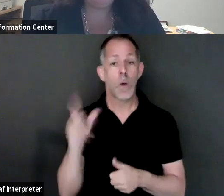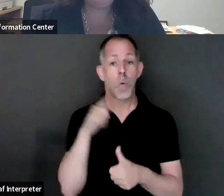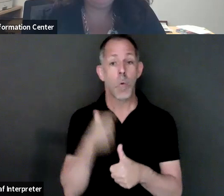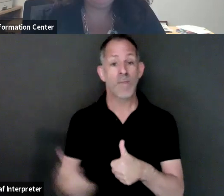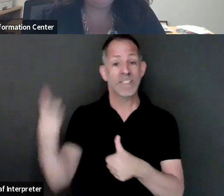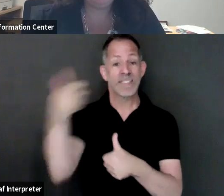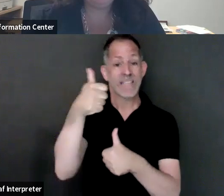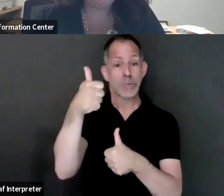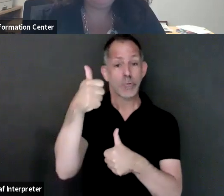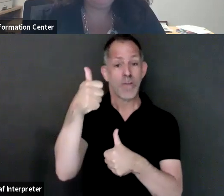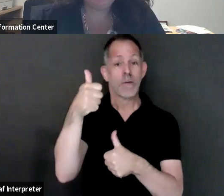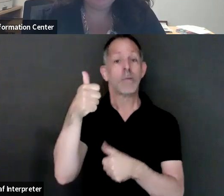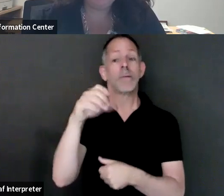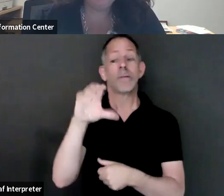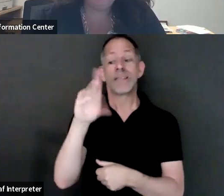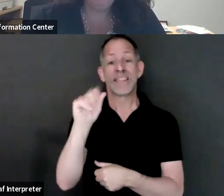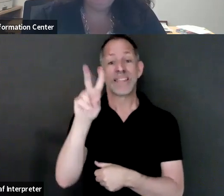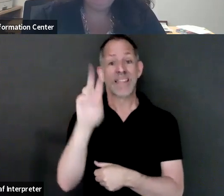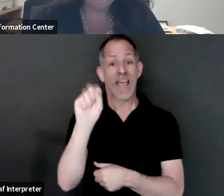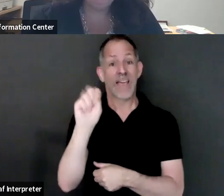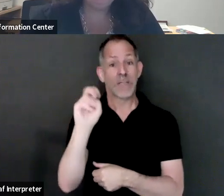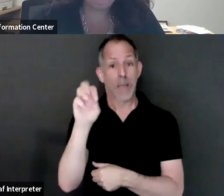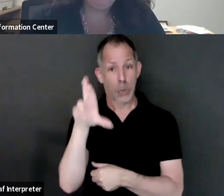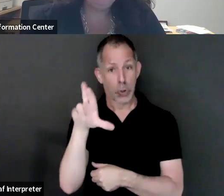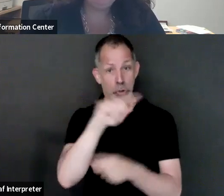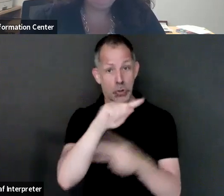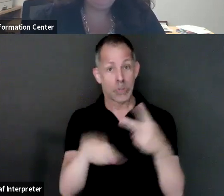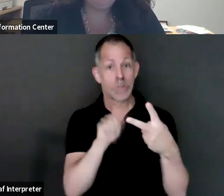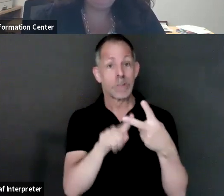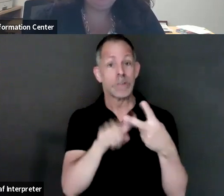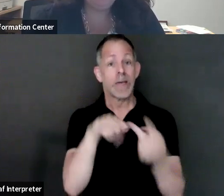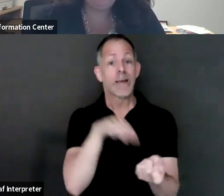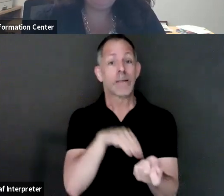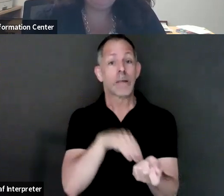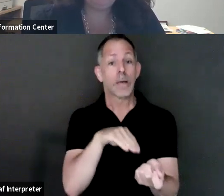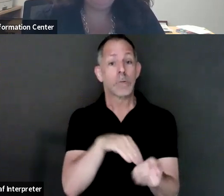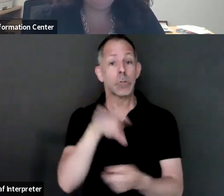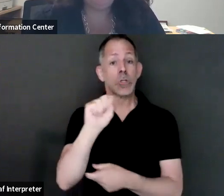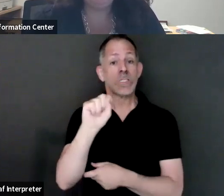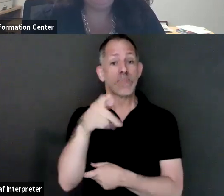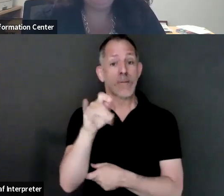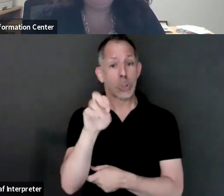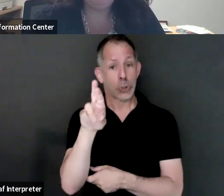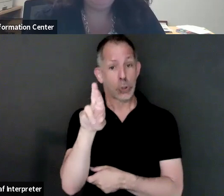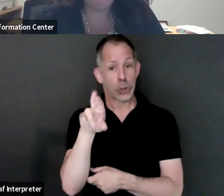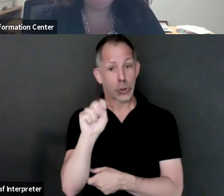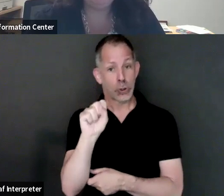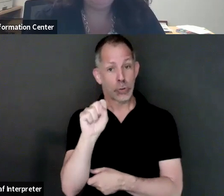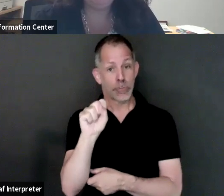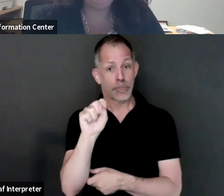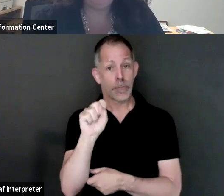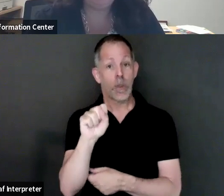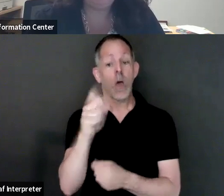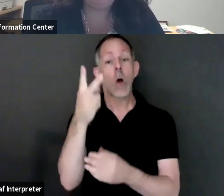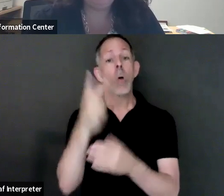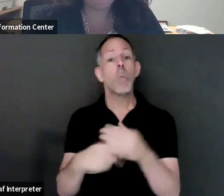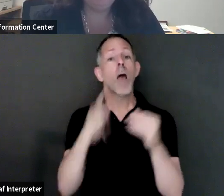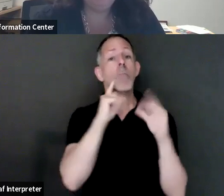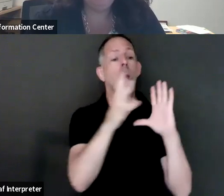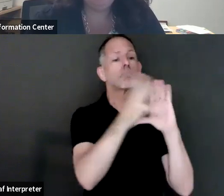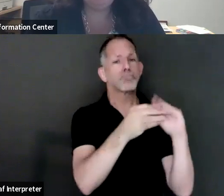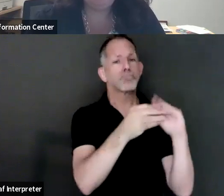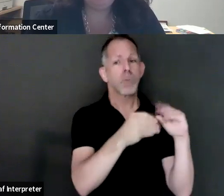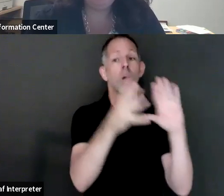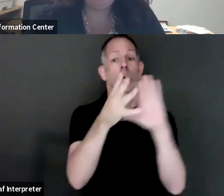Health Officer Dr. Chris Spitters. Each of our speakers will give an update, and after their remarks, we will take questions using the chat